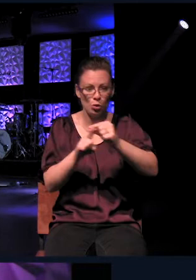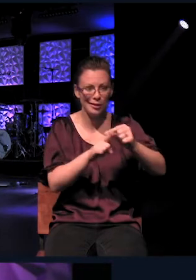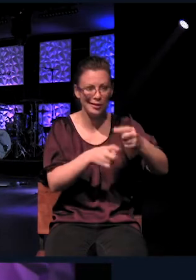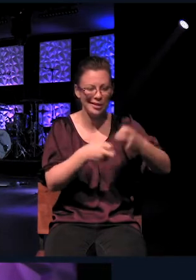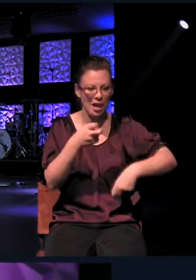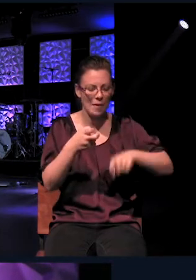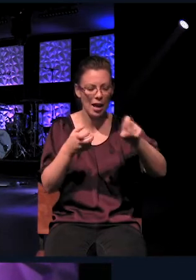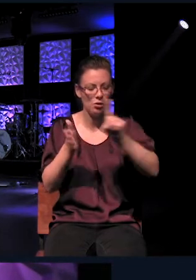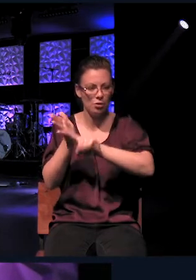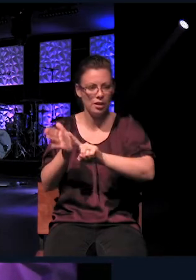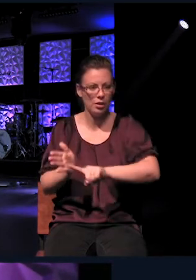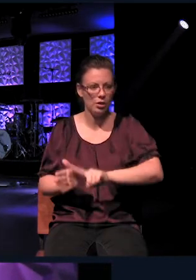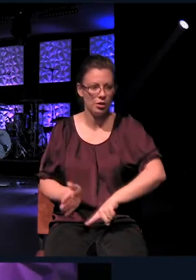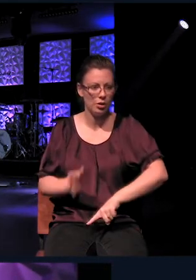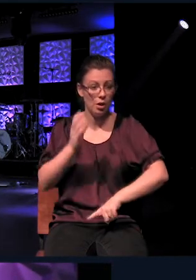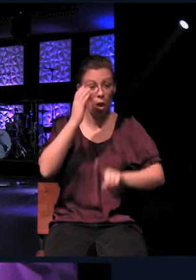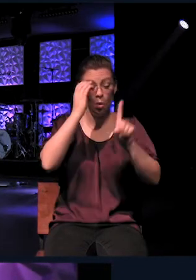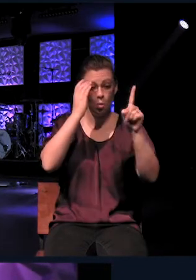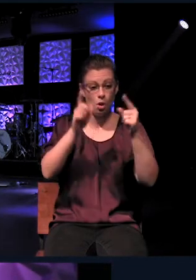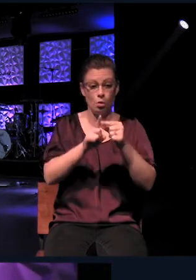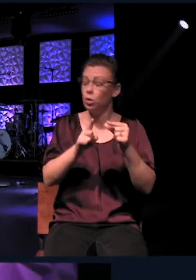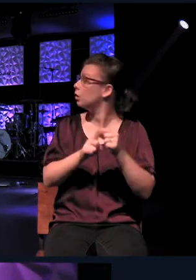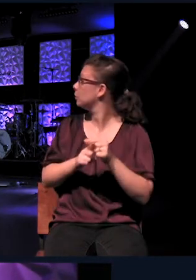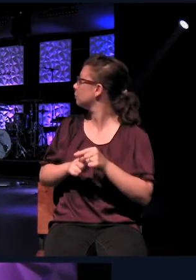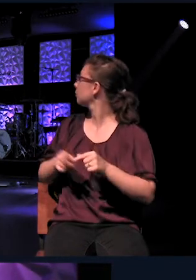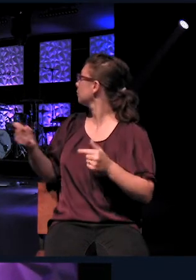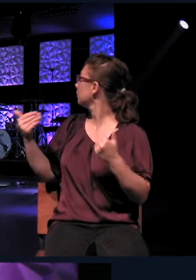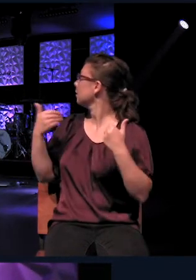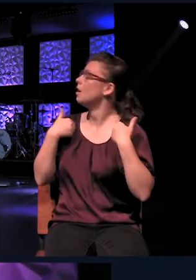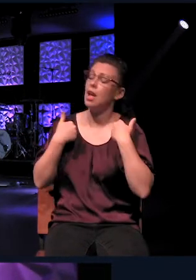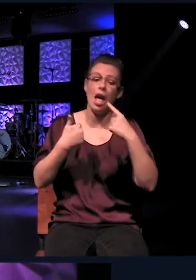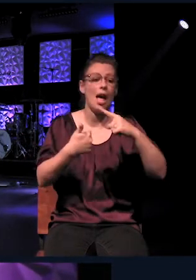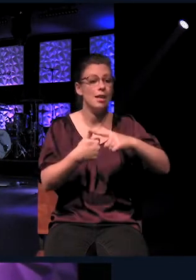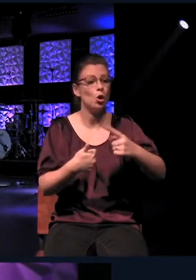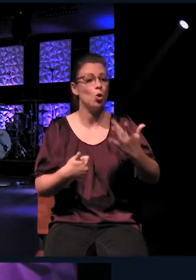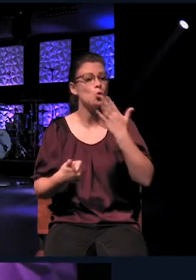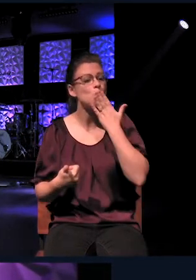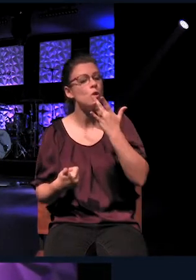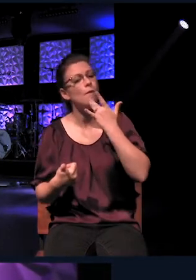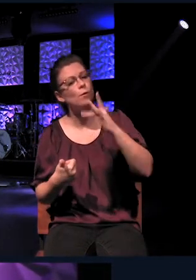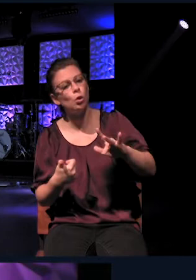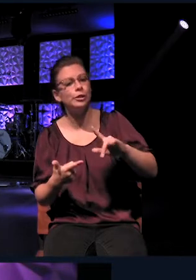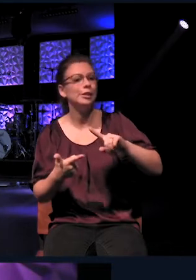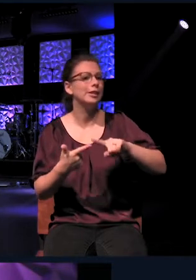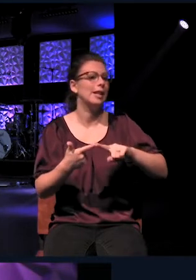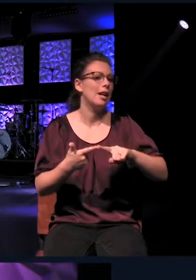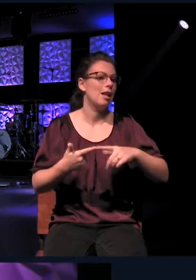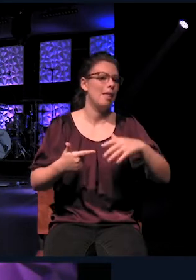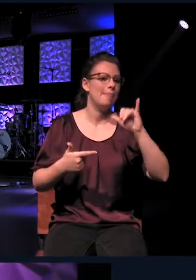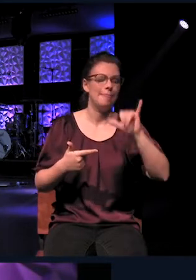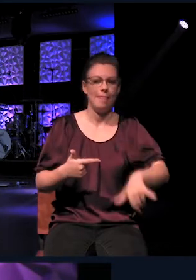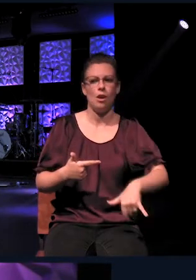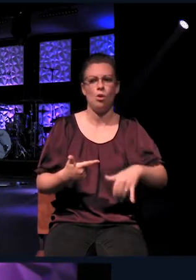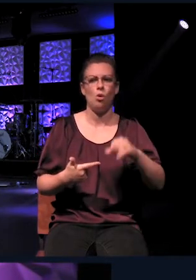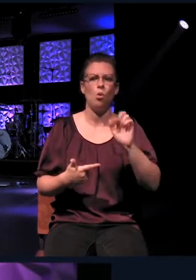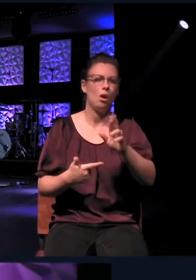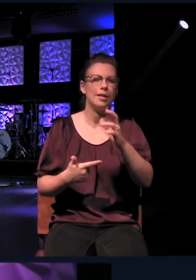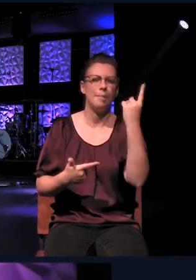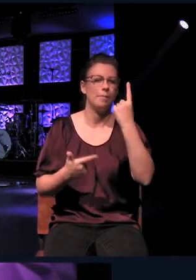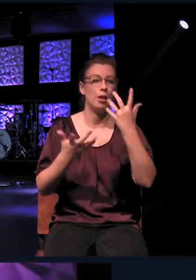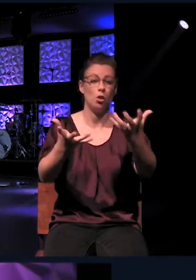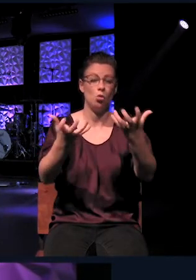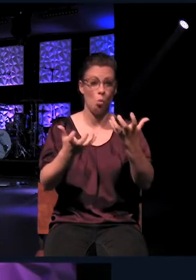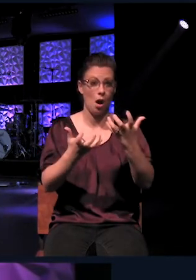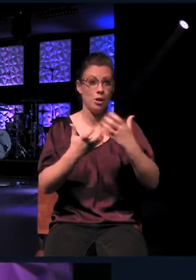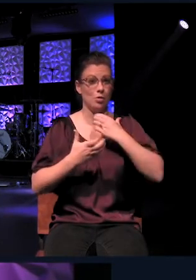means it's the emotion evoked by well-being, success, or good fortune, or by the prospect of possessing what one desires. It's